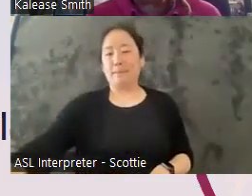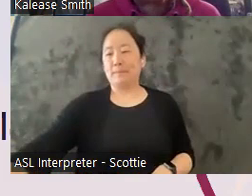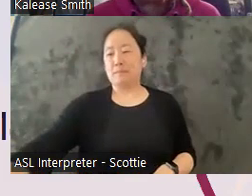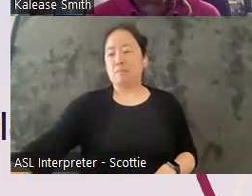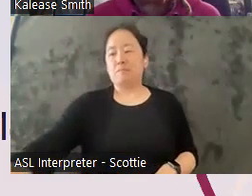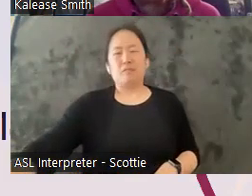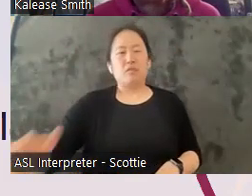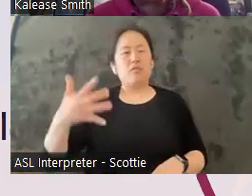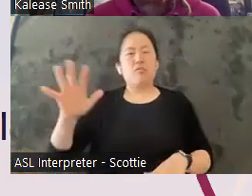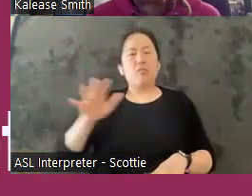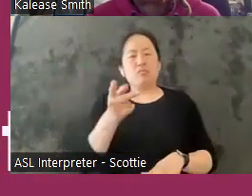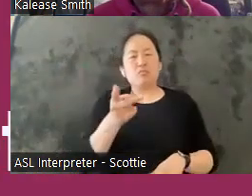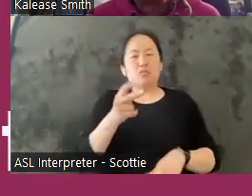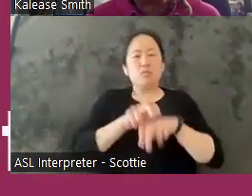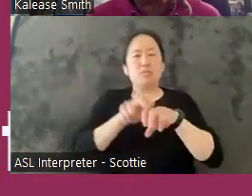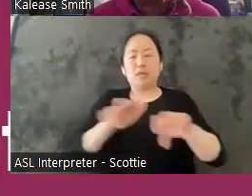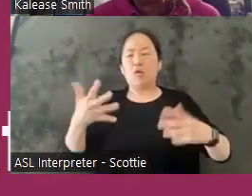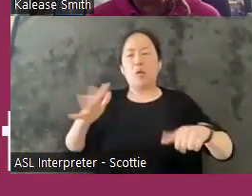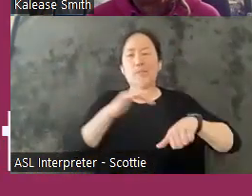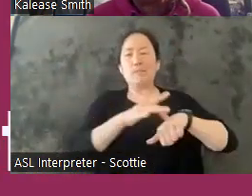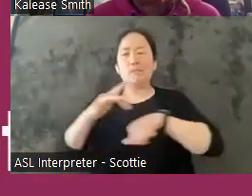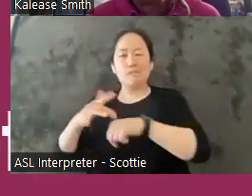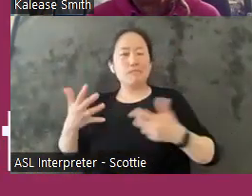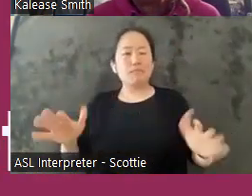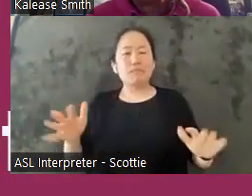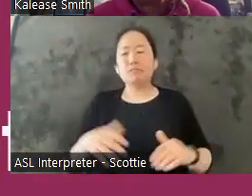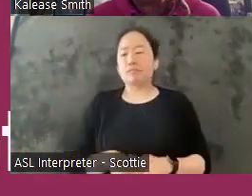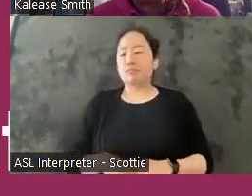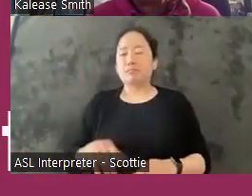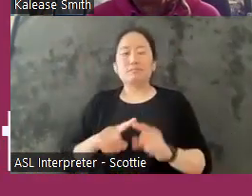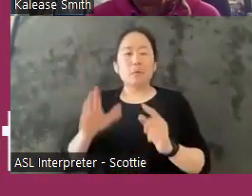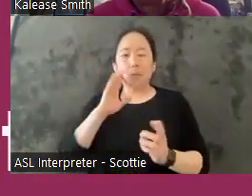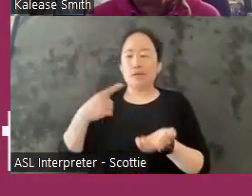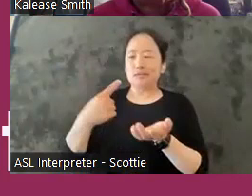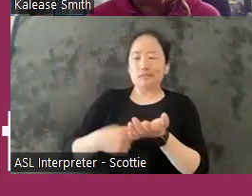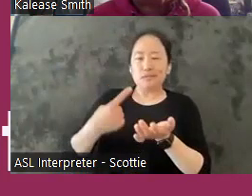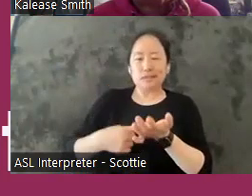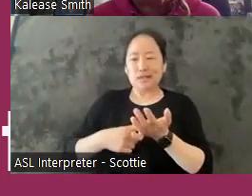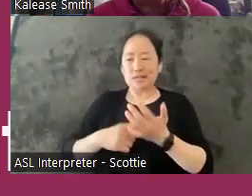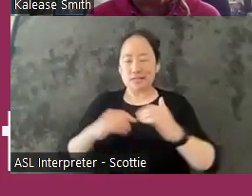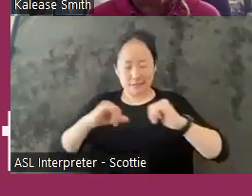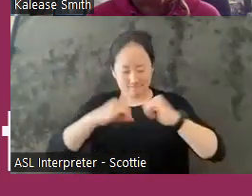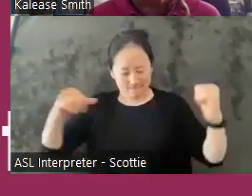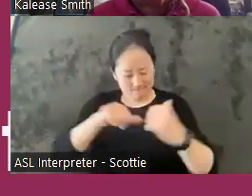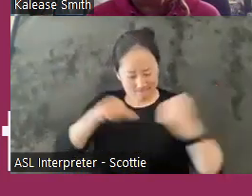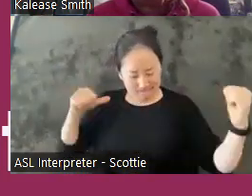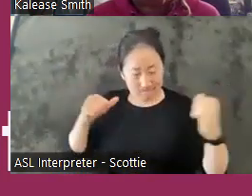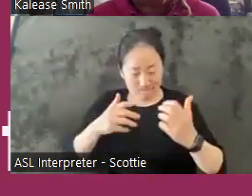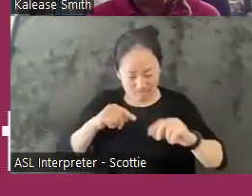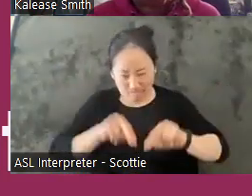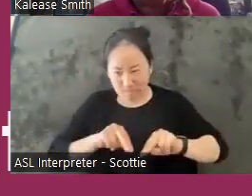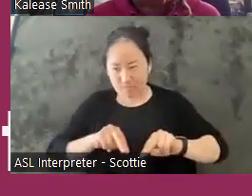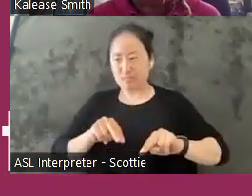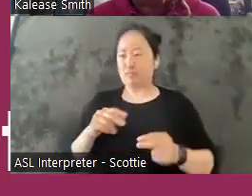already talked about, but we're going to be learning, we're going to be discussing and kind of unpacking where we learn about respecting consent and